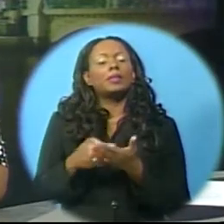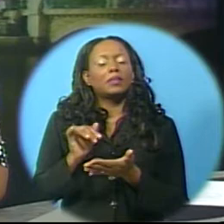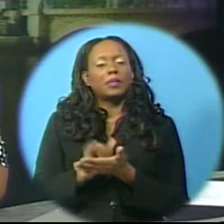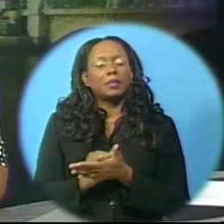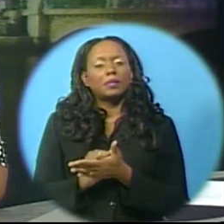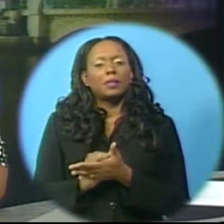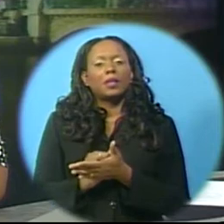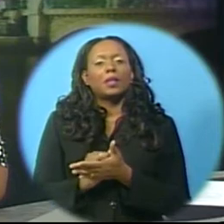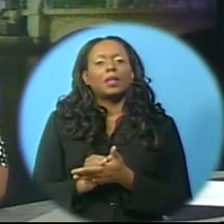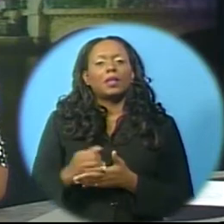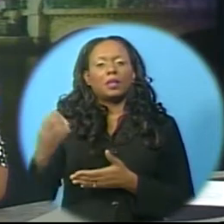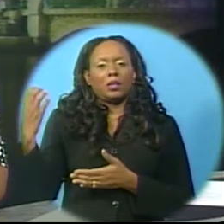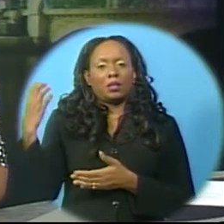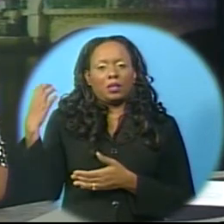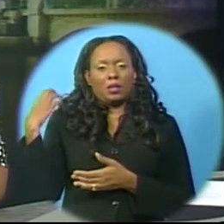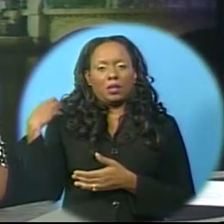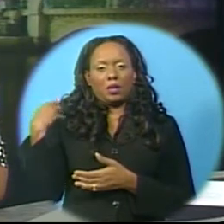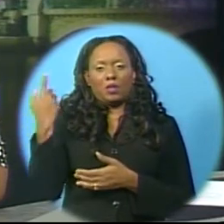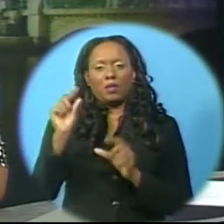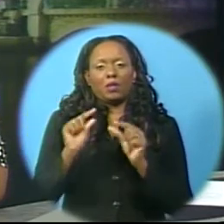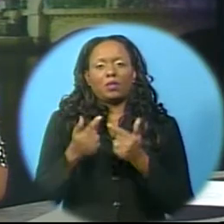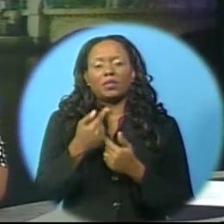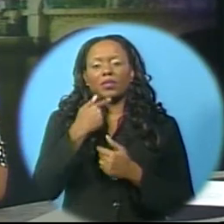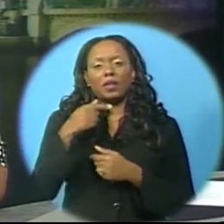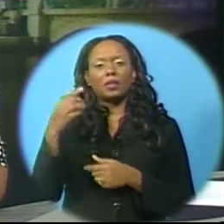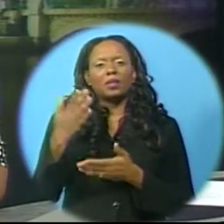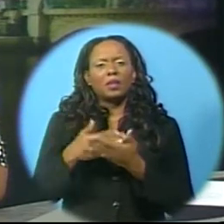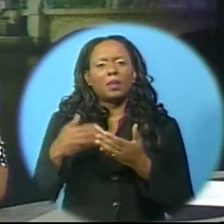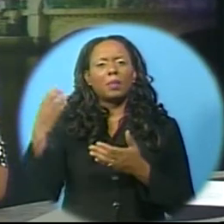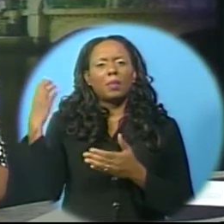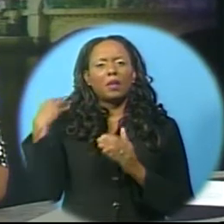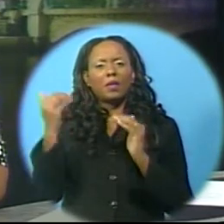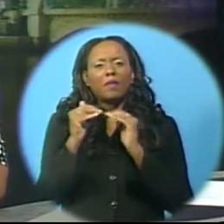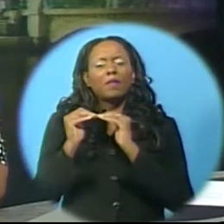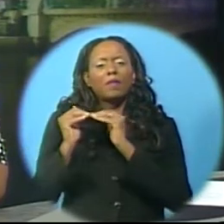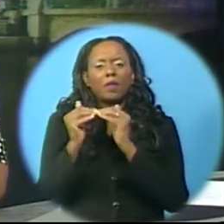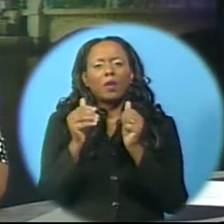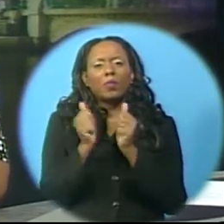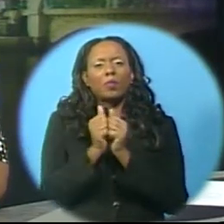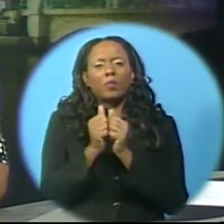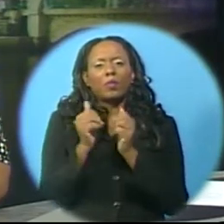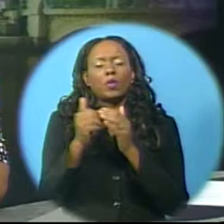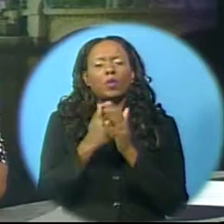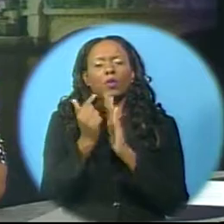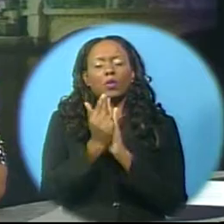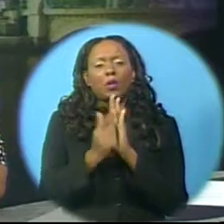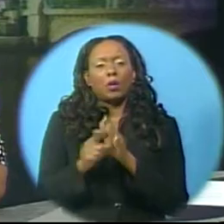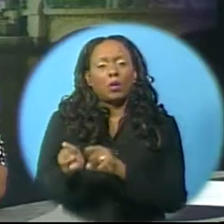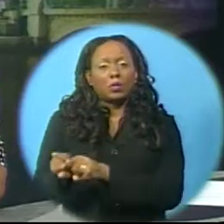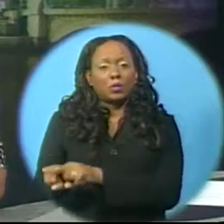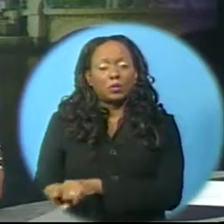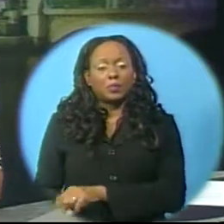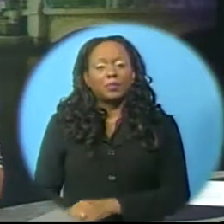The tribunal chairman also made the point that employers are fairly treated under the legislation as well.